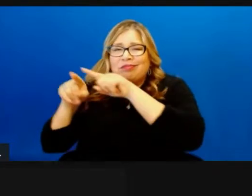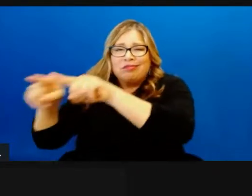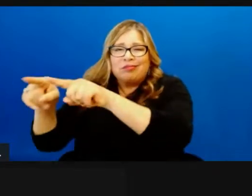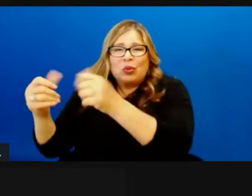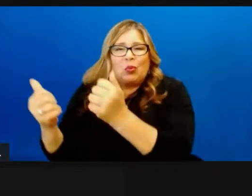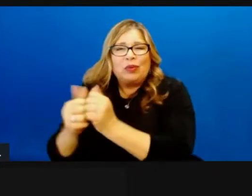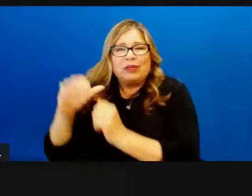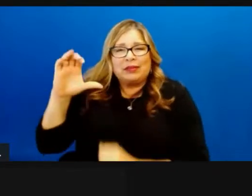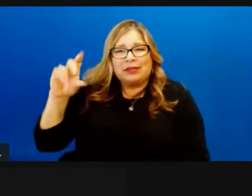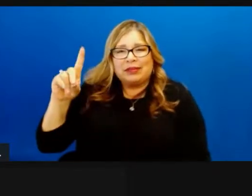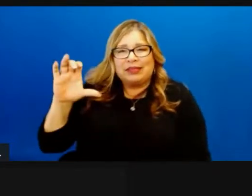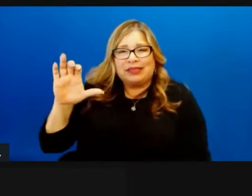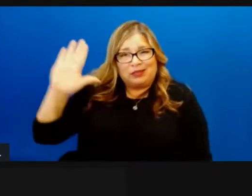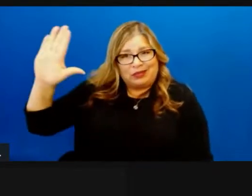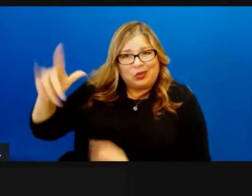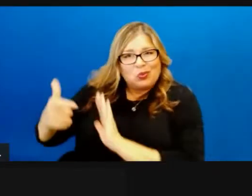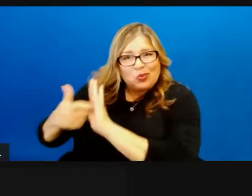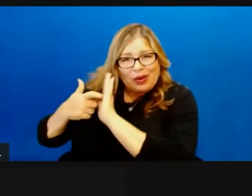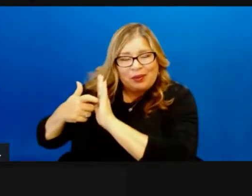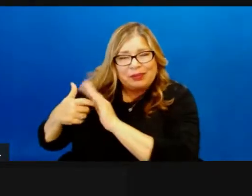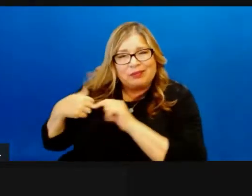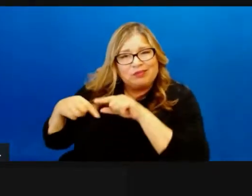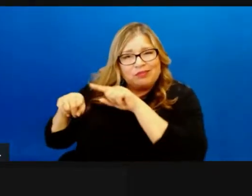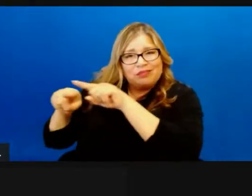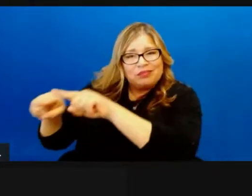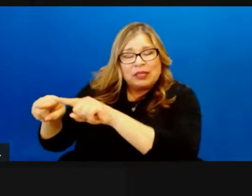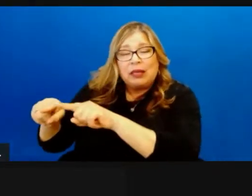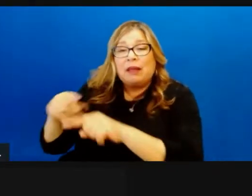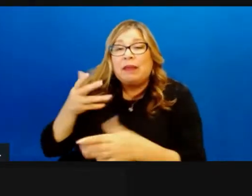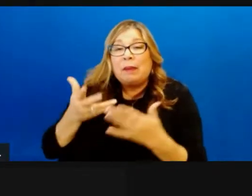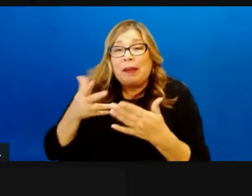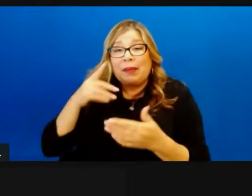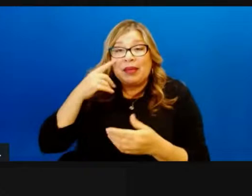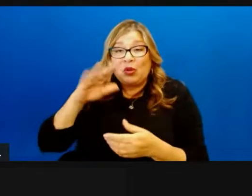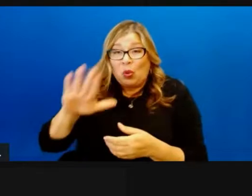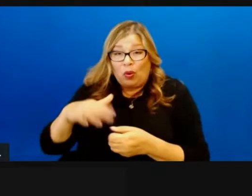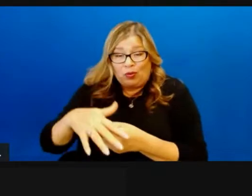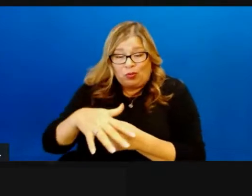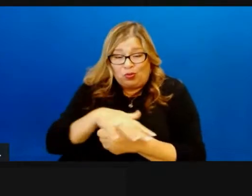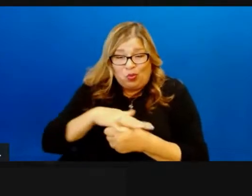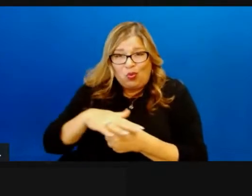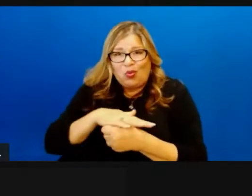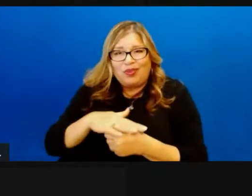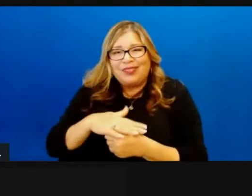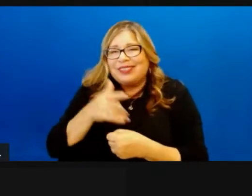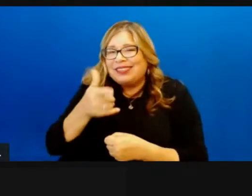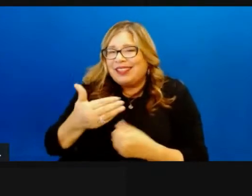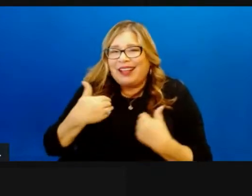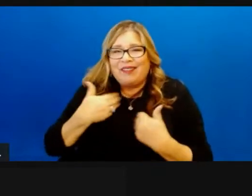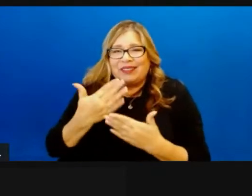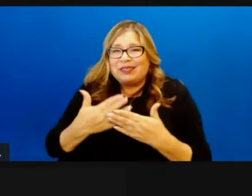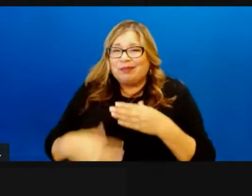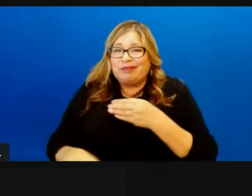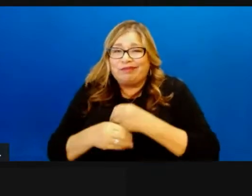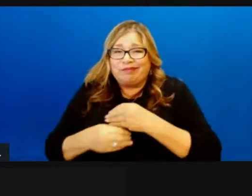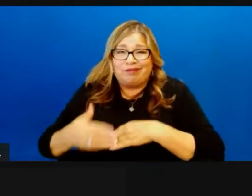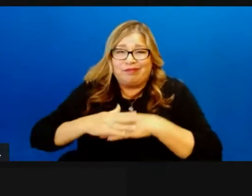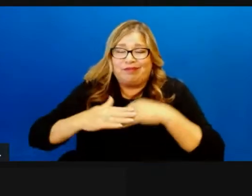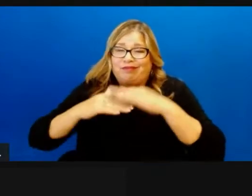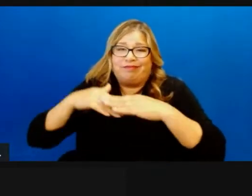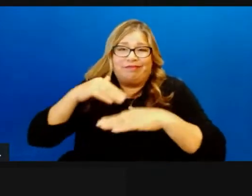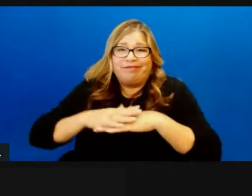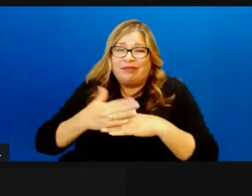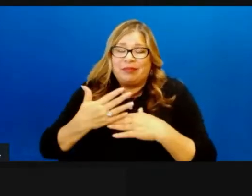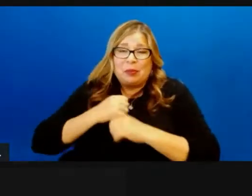may be some added layers of protection and support that will drive behaviors at those events. I mean, largely, and if you take a